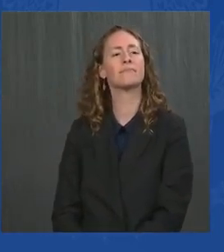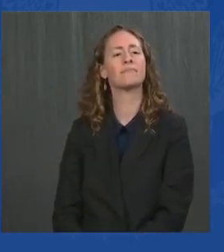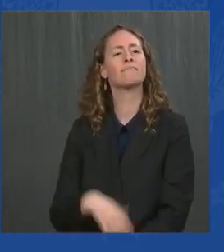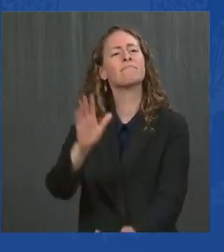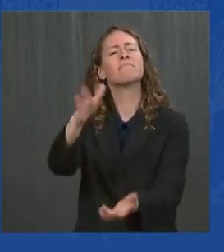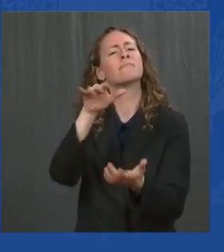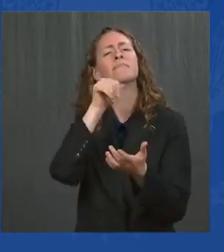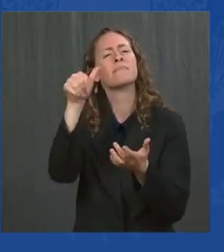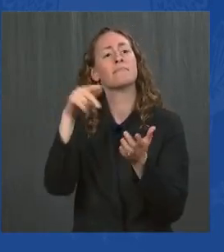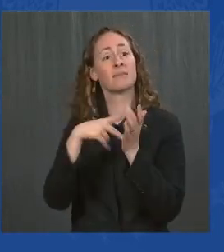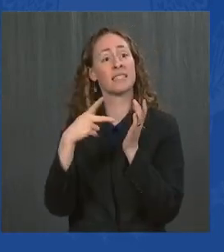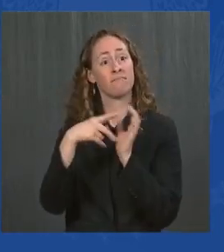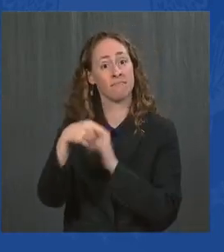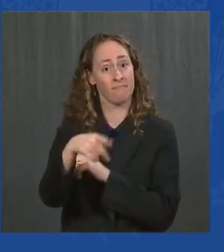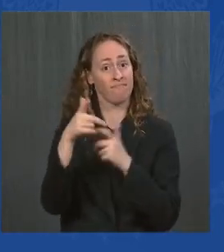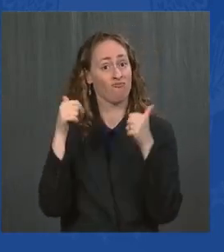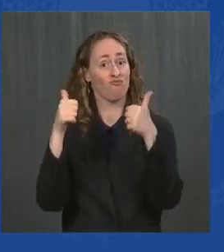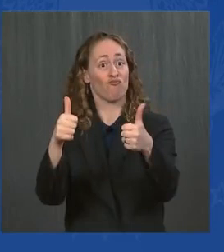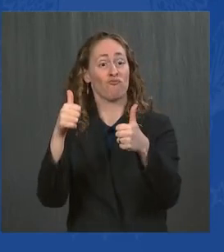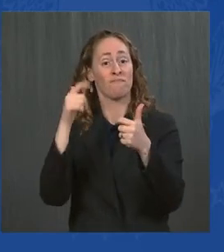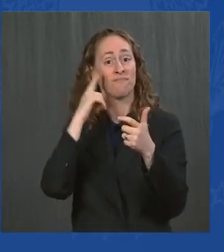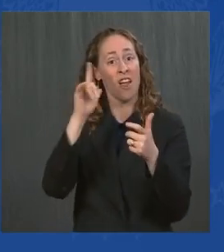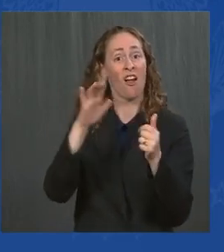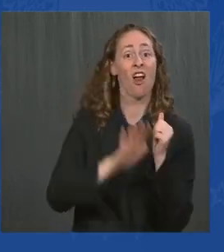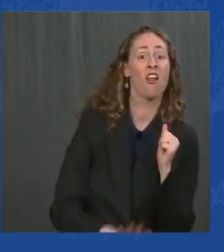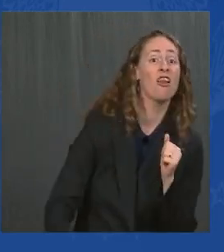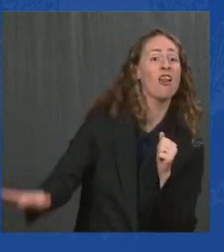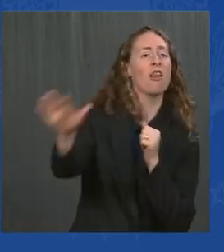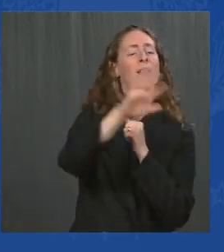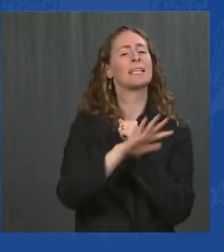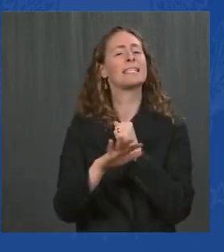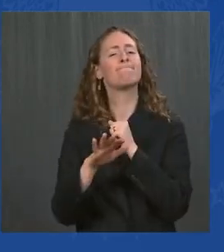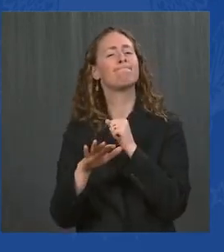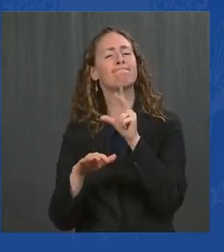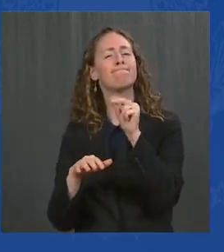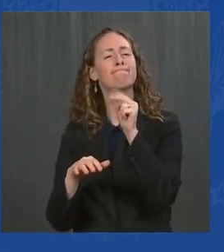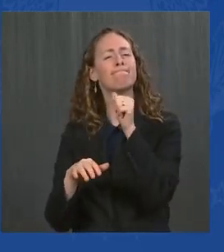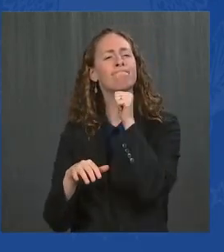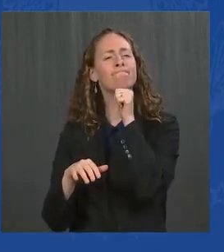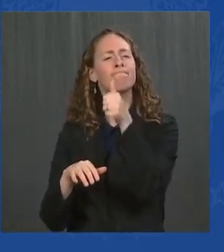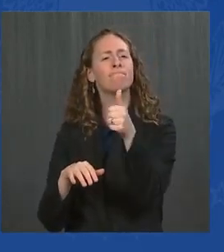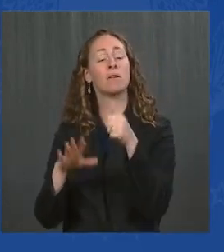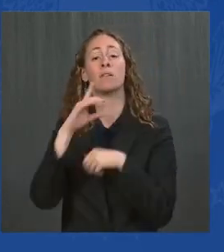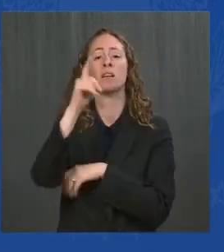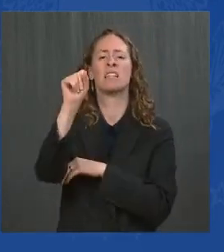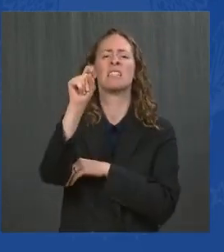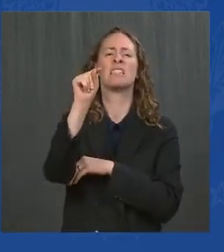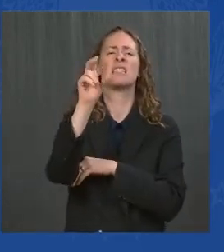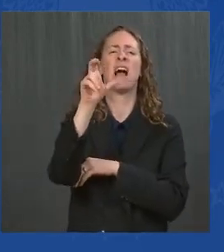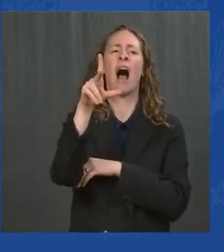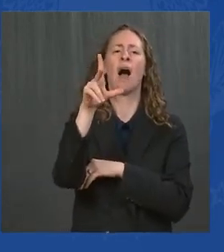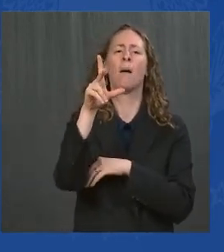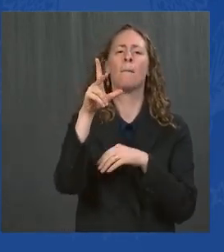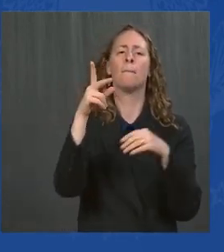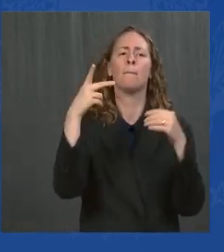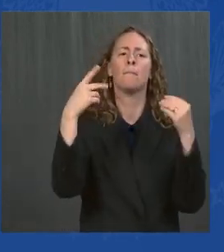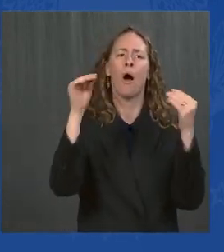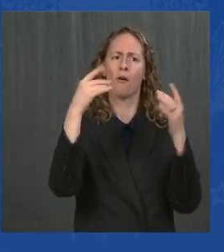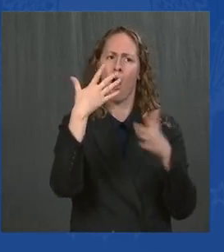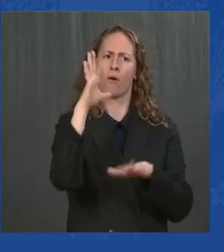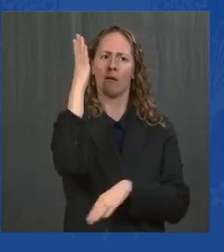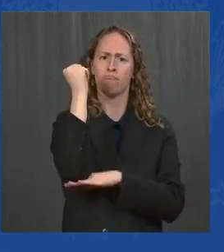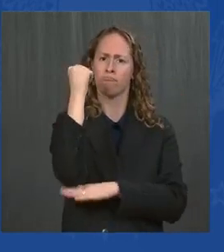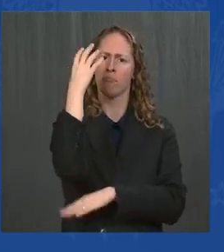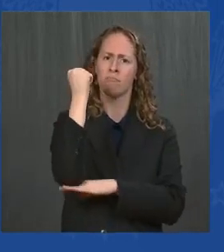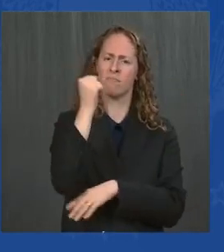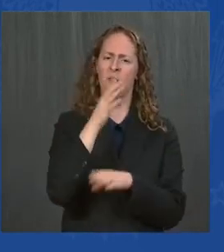economy. Look, stock market has set 40 record highs just this year.